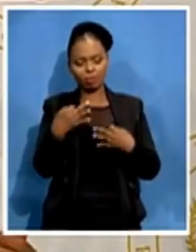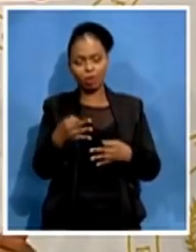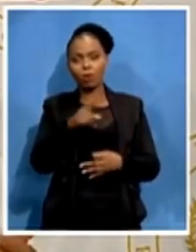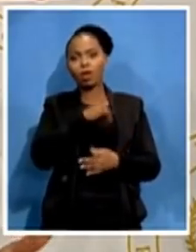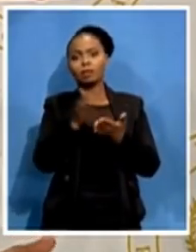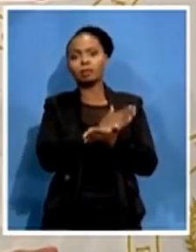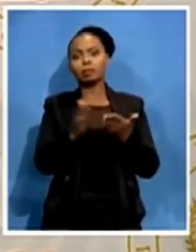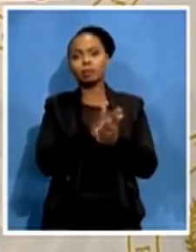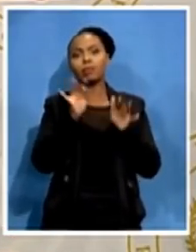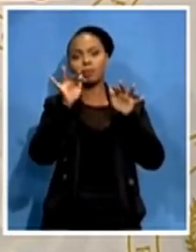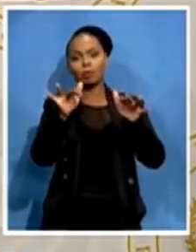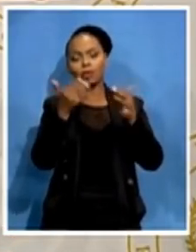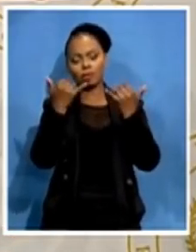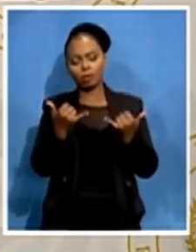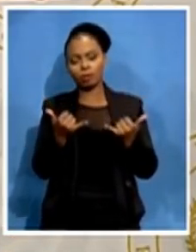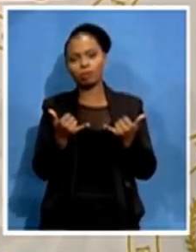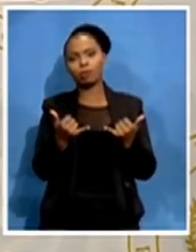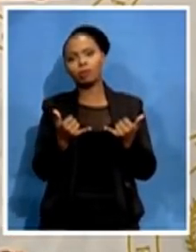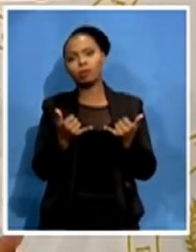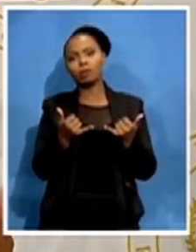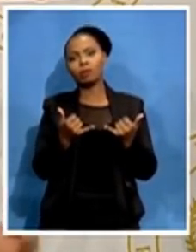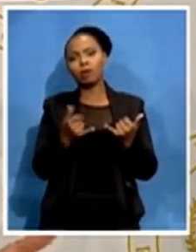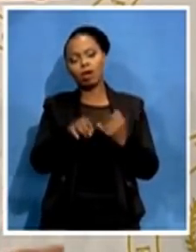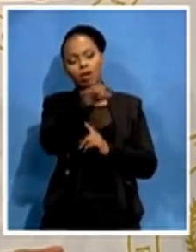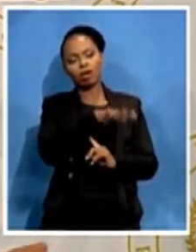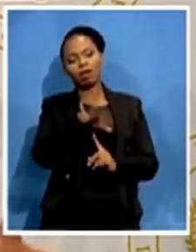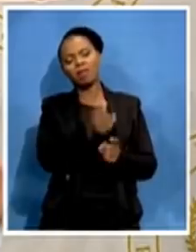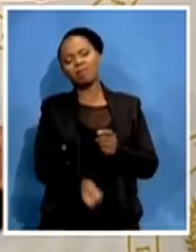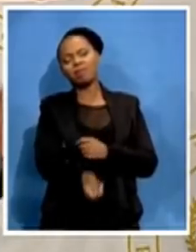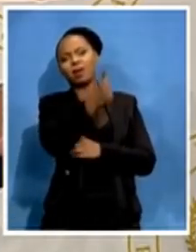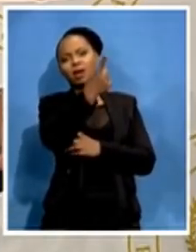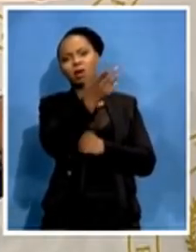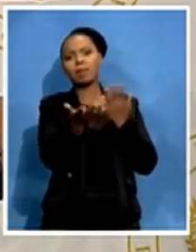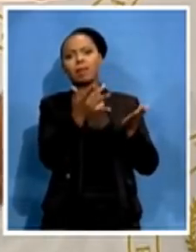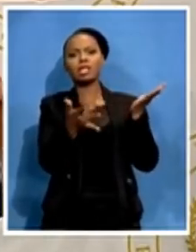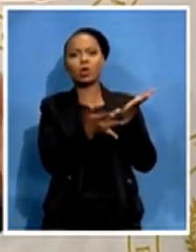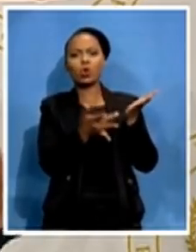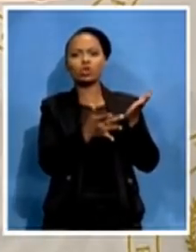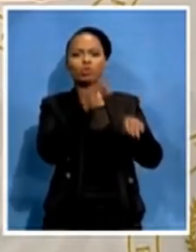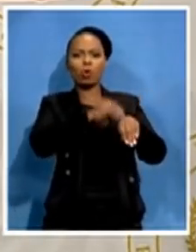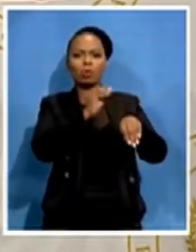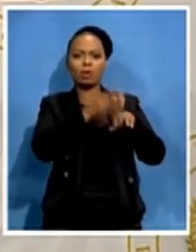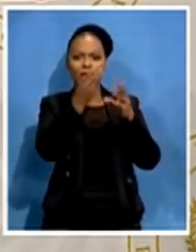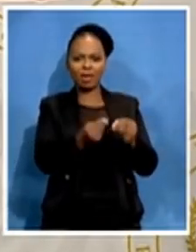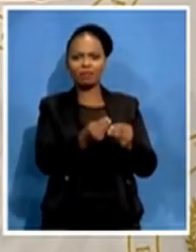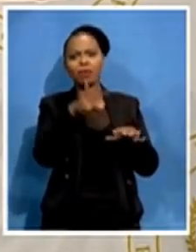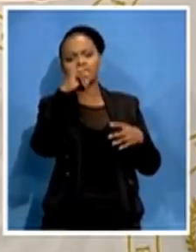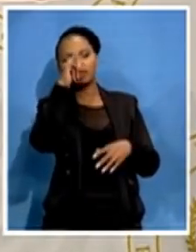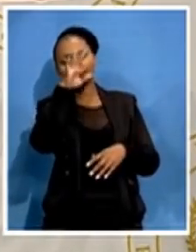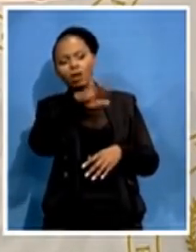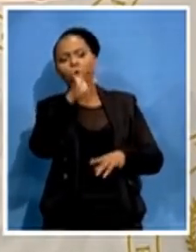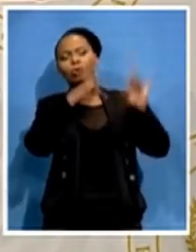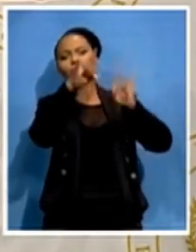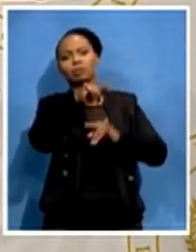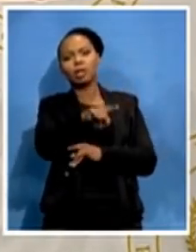areas that are not as technologically advanced as your towns and cities may still need that. When we visited Malaysia,